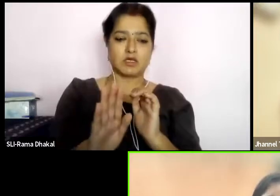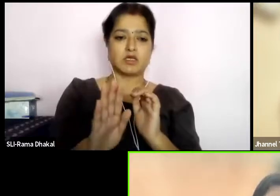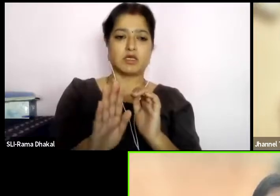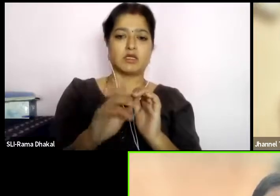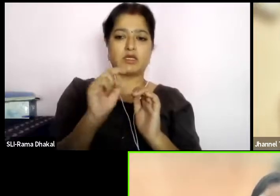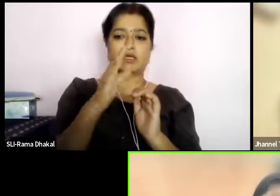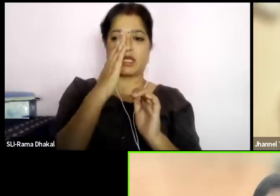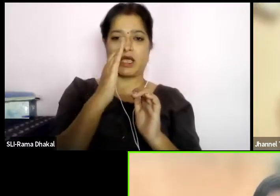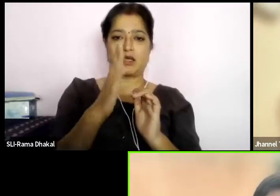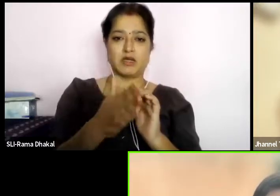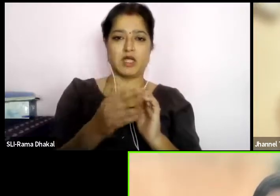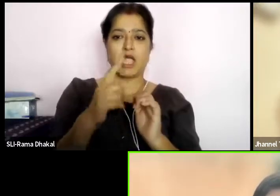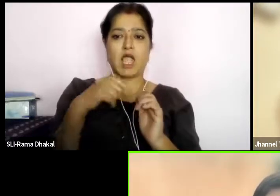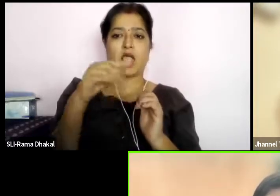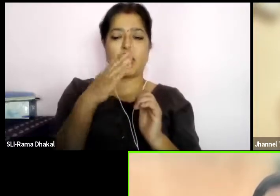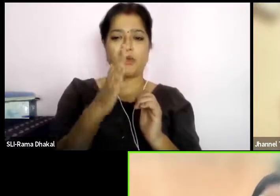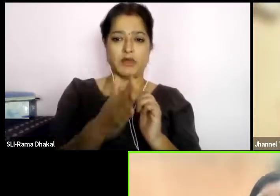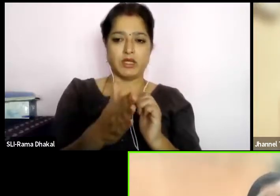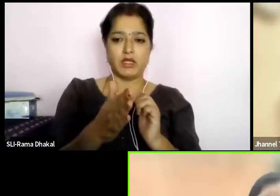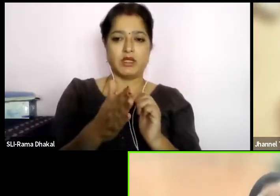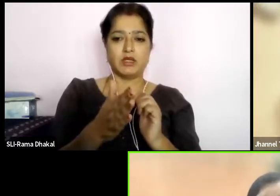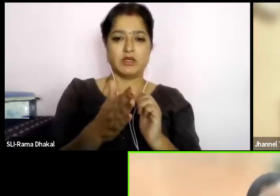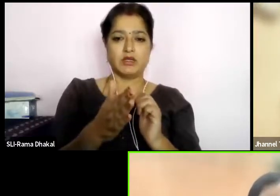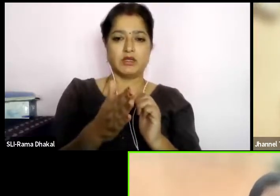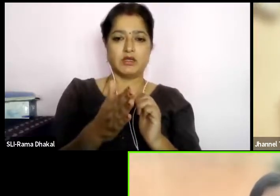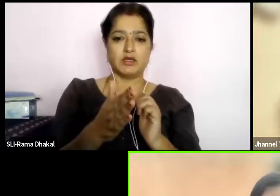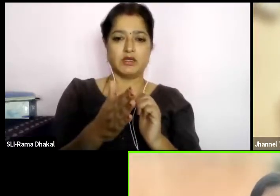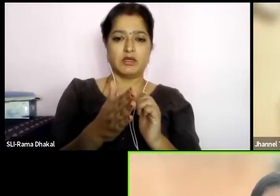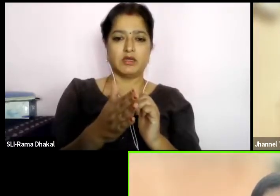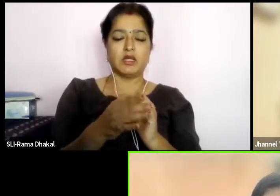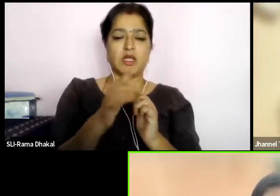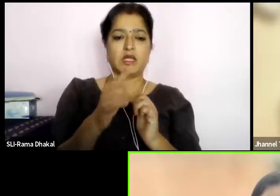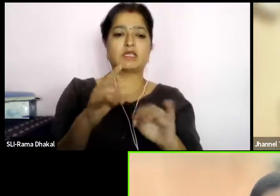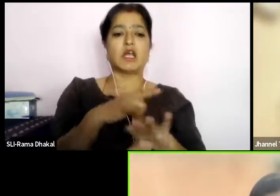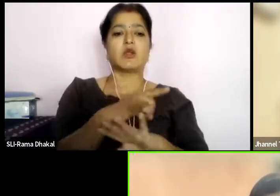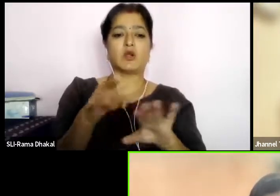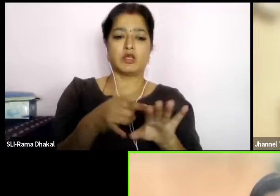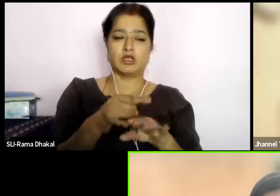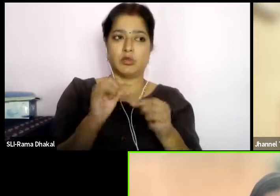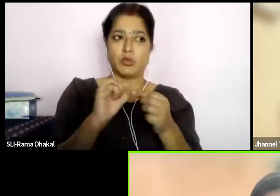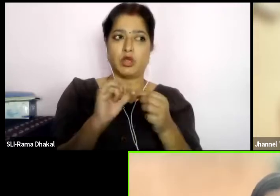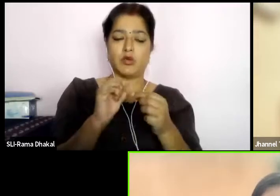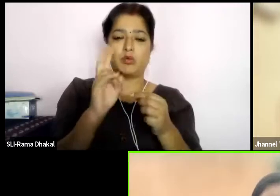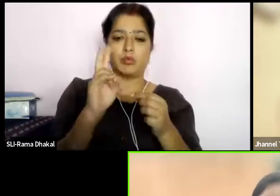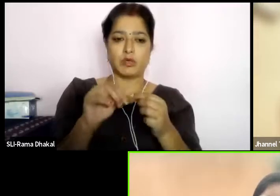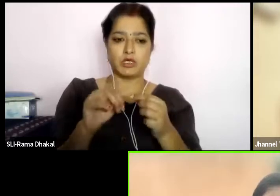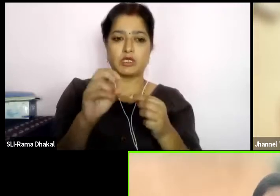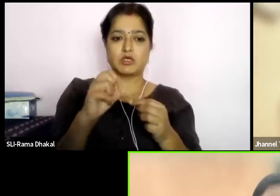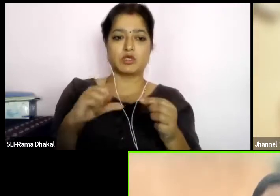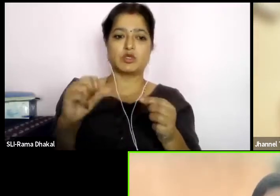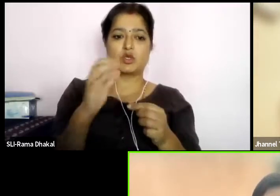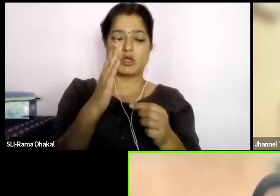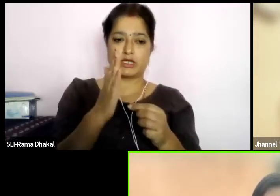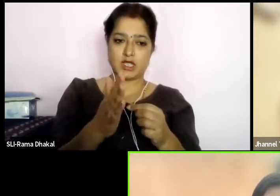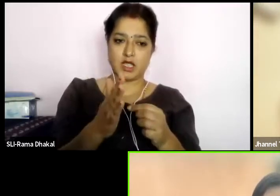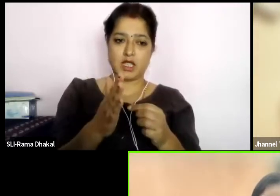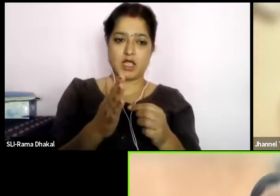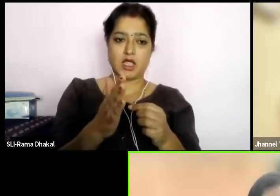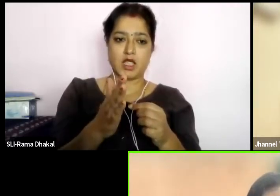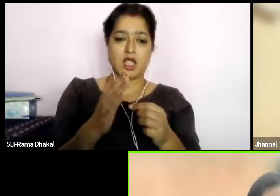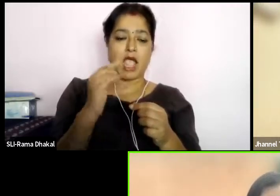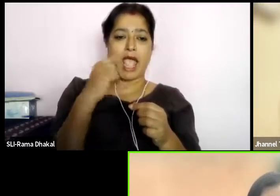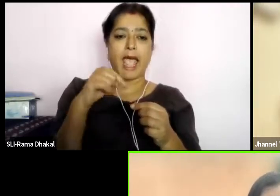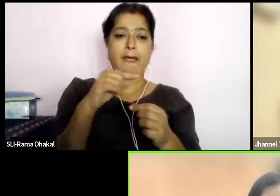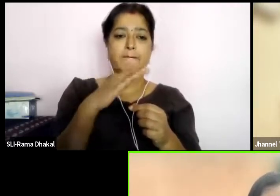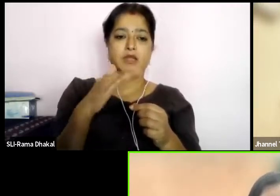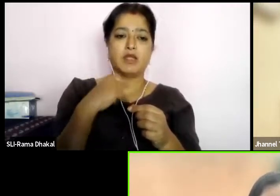of leaving no one behind and including all the marginalized groups at the center, making decision on the table.